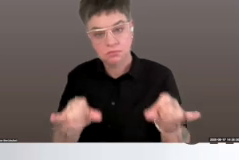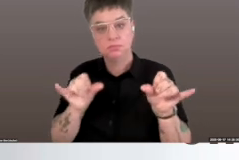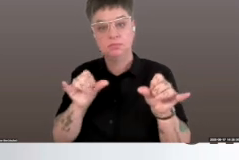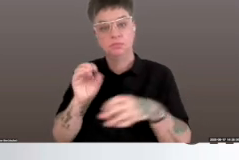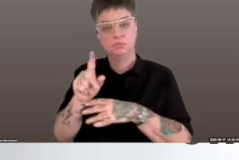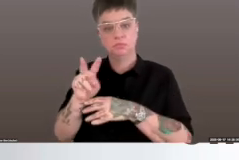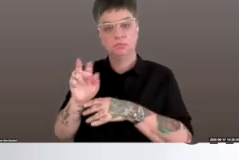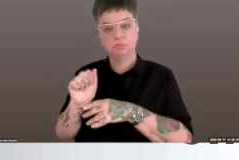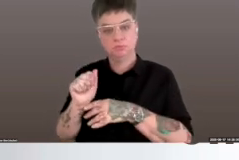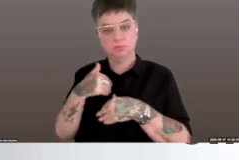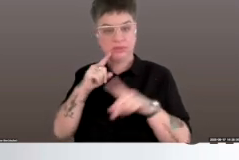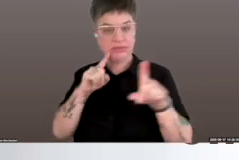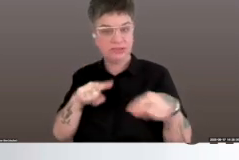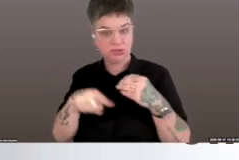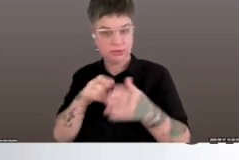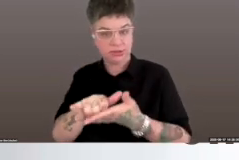like you might have an answer to that.